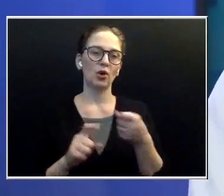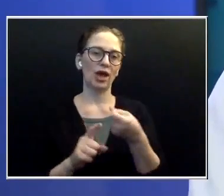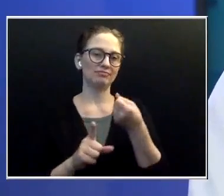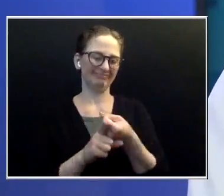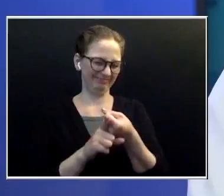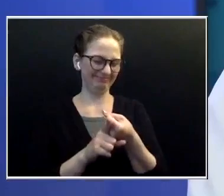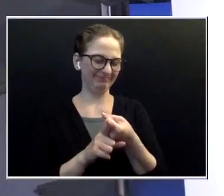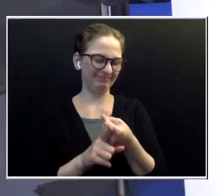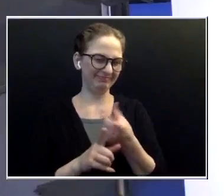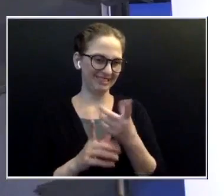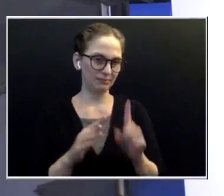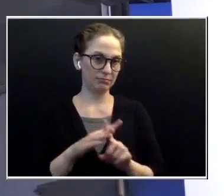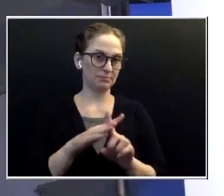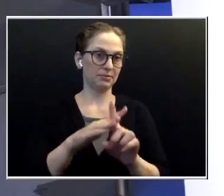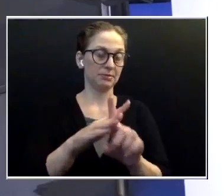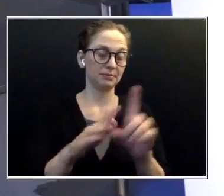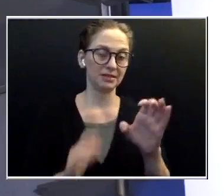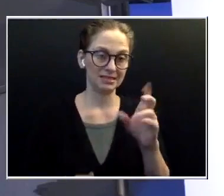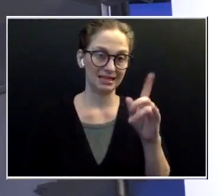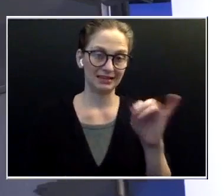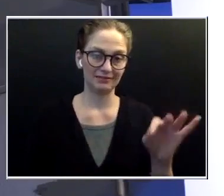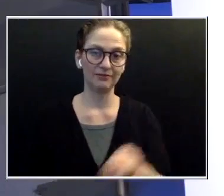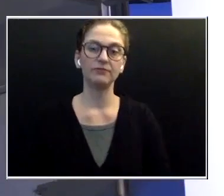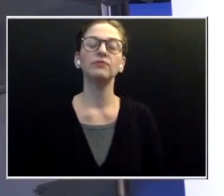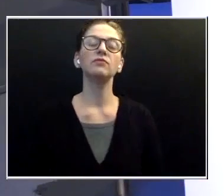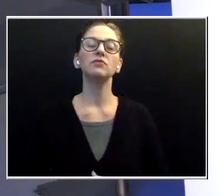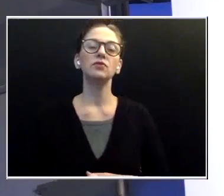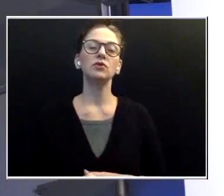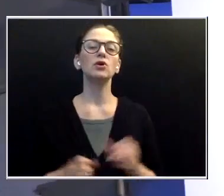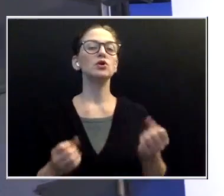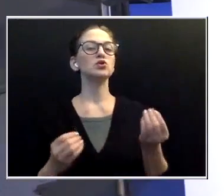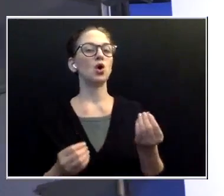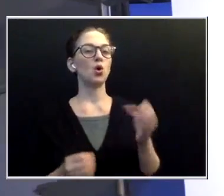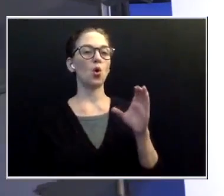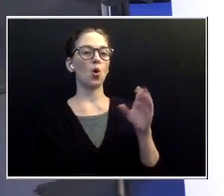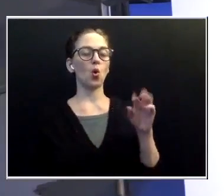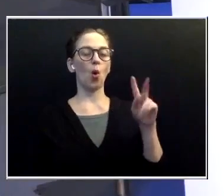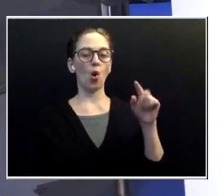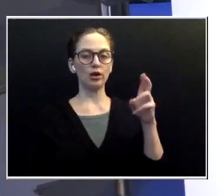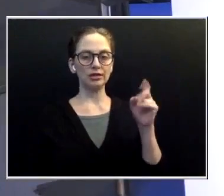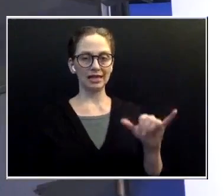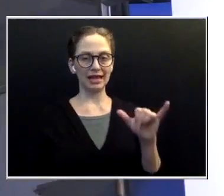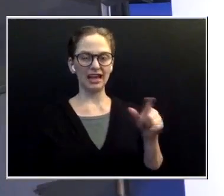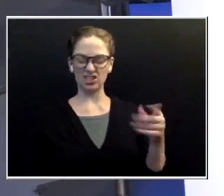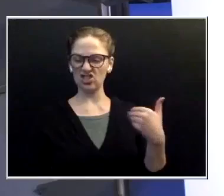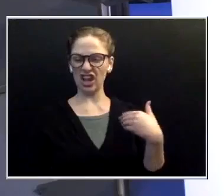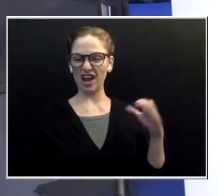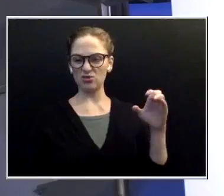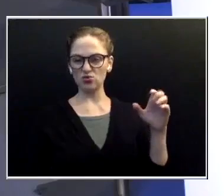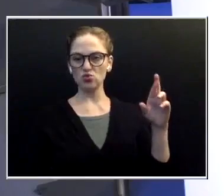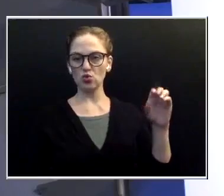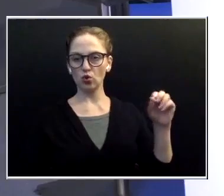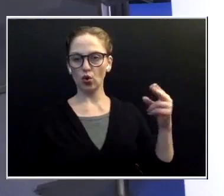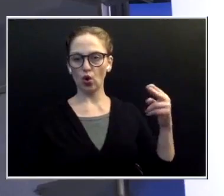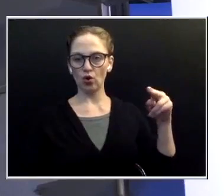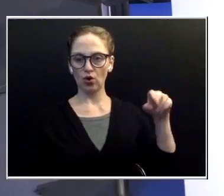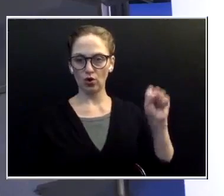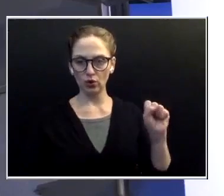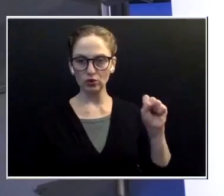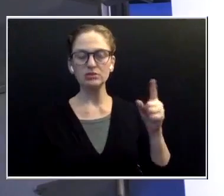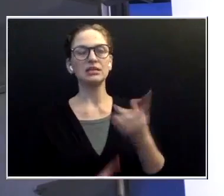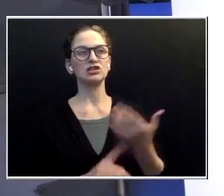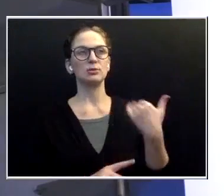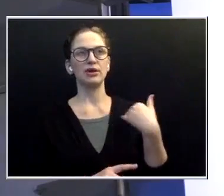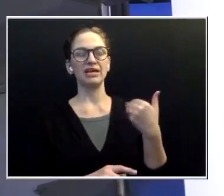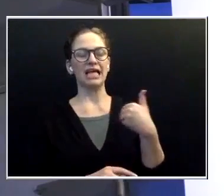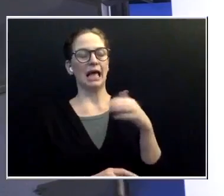these patients. So is it fair to say that Courtney's history of Crohn's and that previous bowel resection put her at a higher risk? That is absolutely correct. So is it